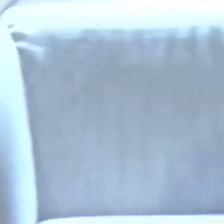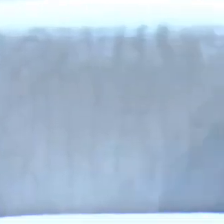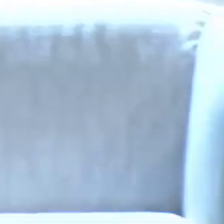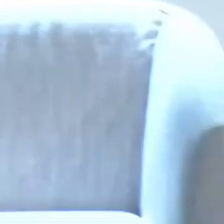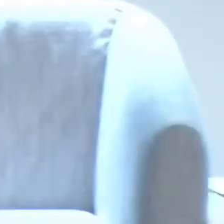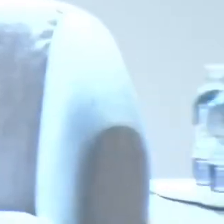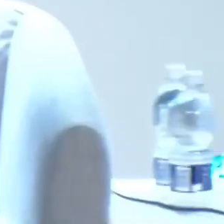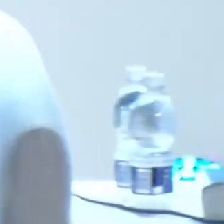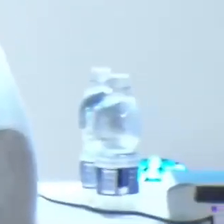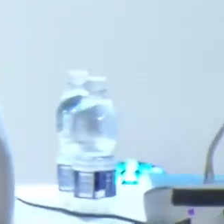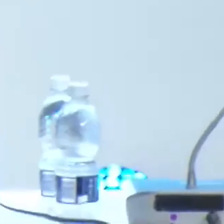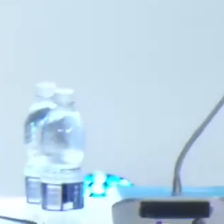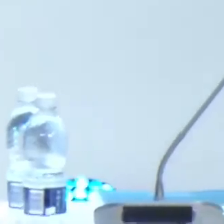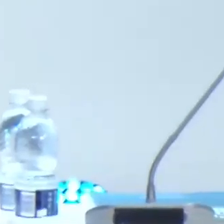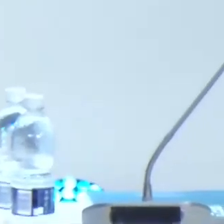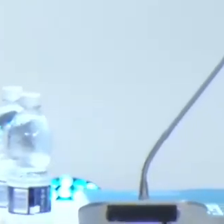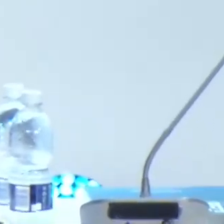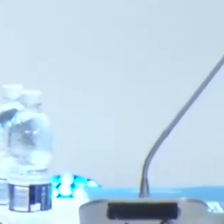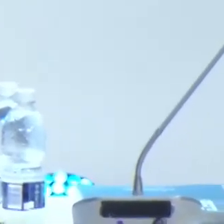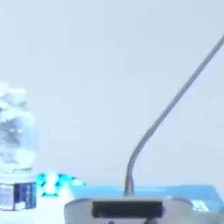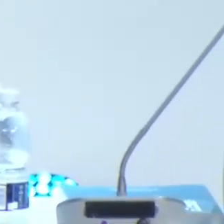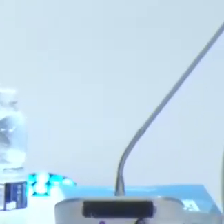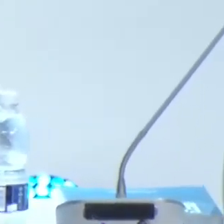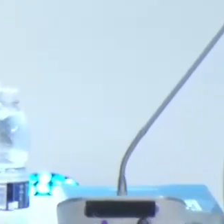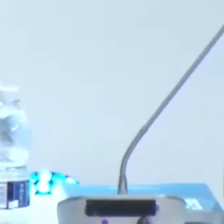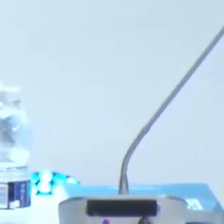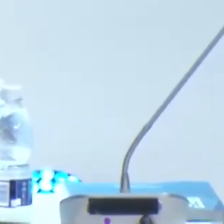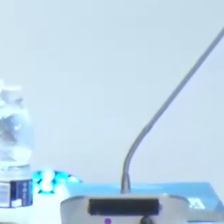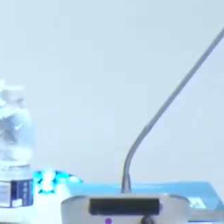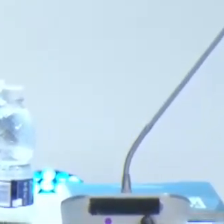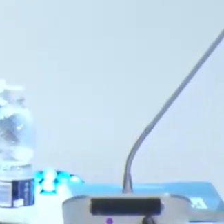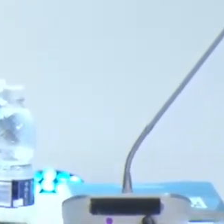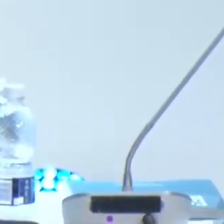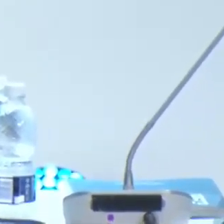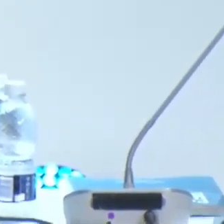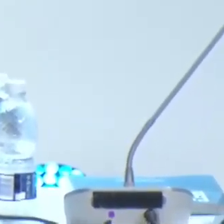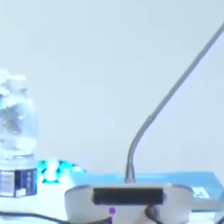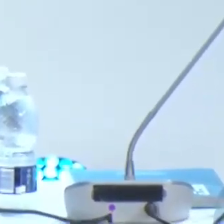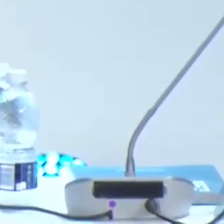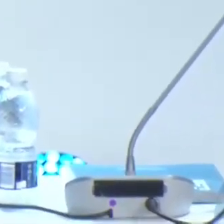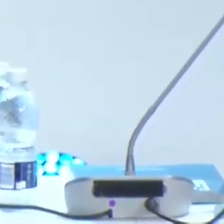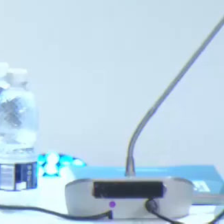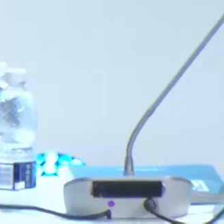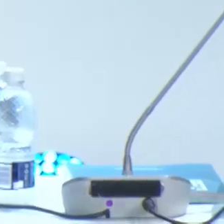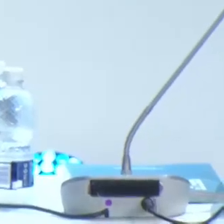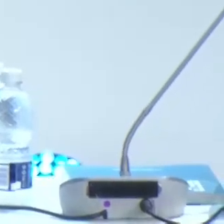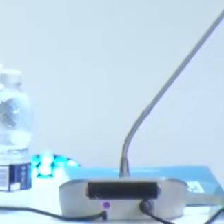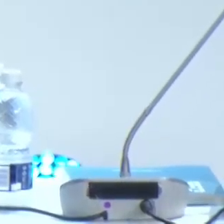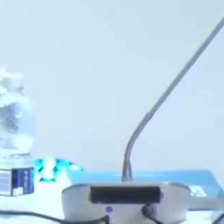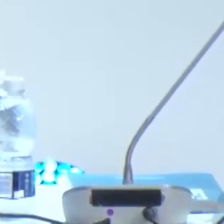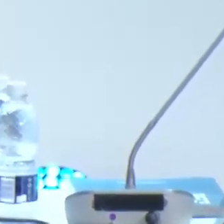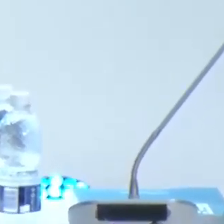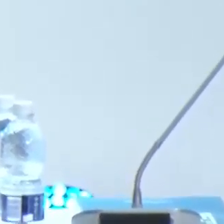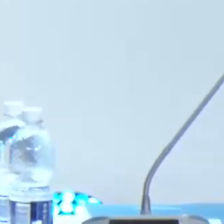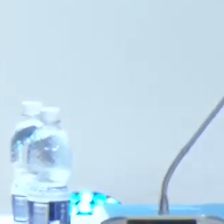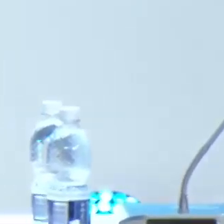adjusting time zones. I know there are time zones to adjust to when you get home, so thank you very much for joining us this Friday morning. My name is Stephen